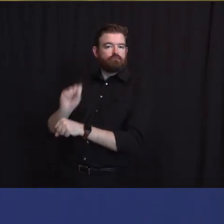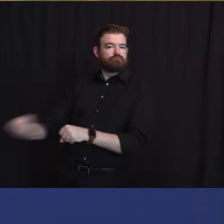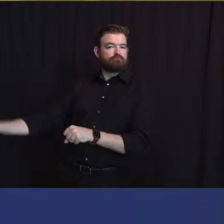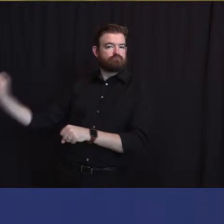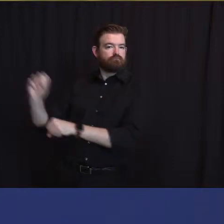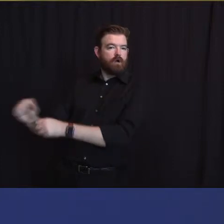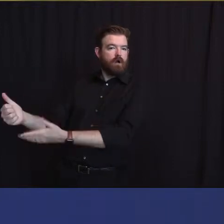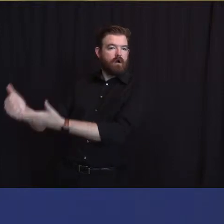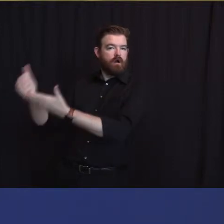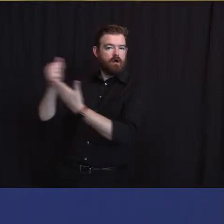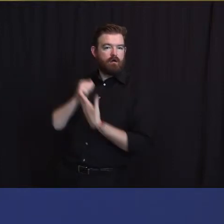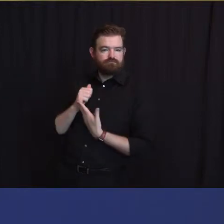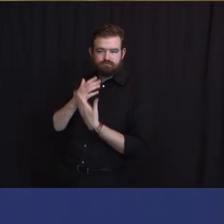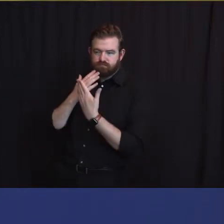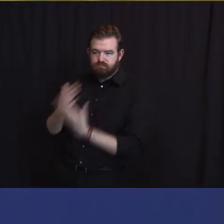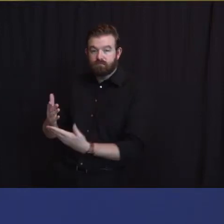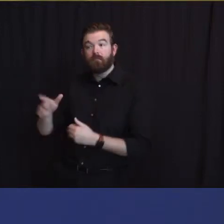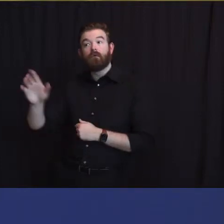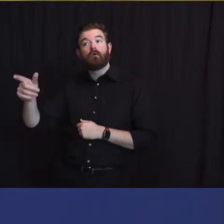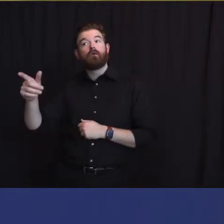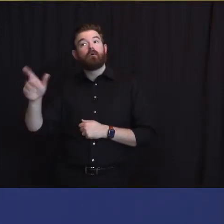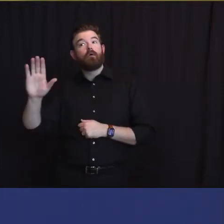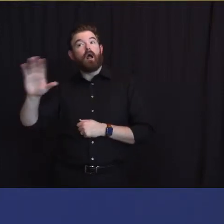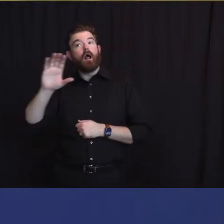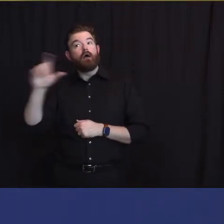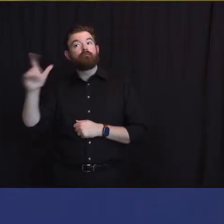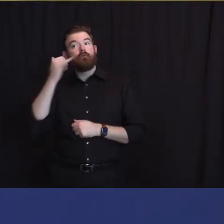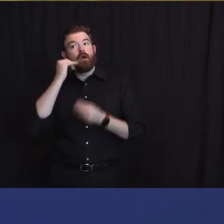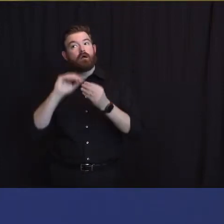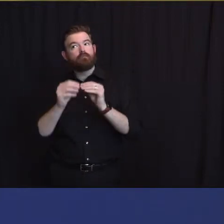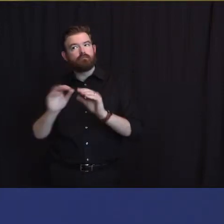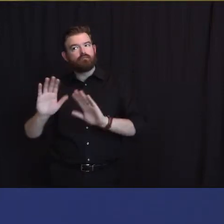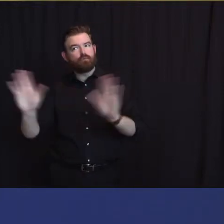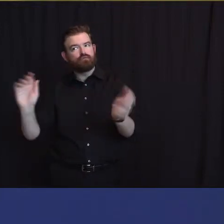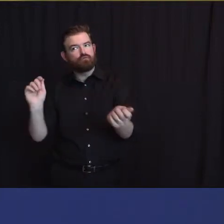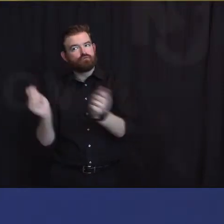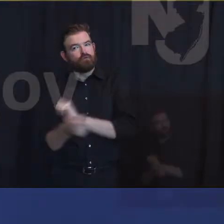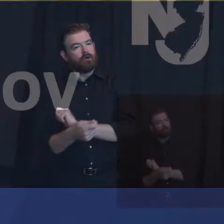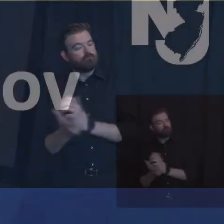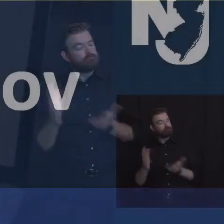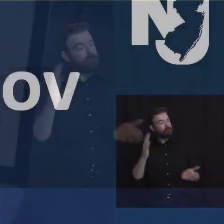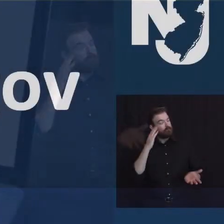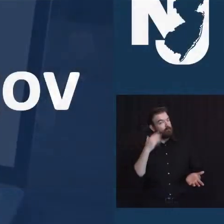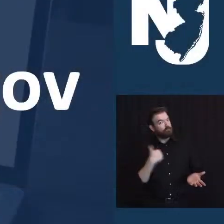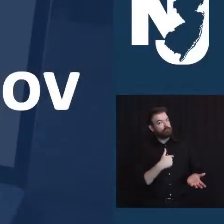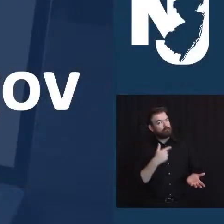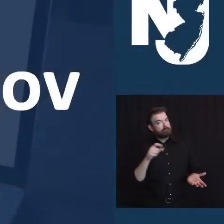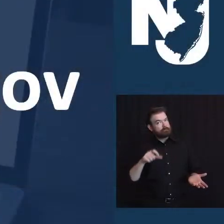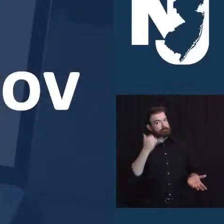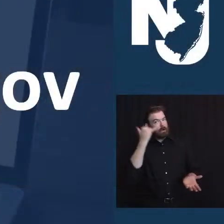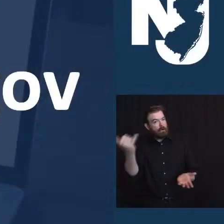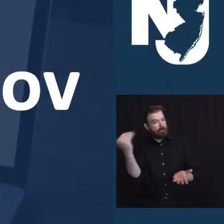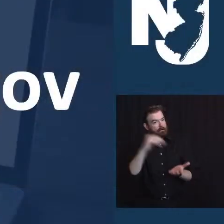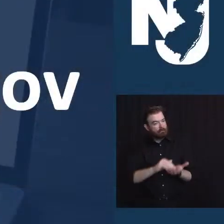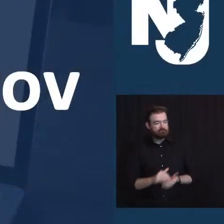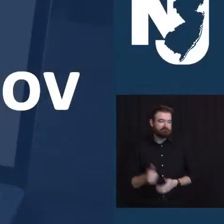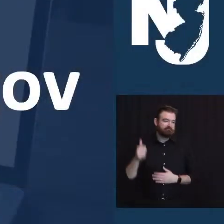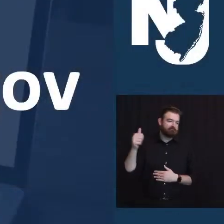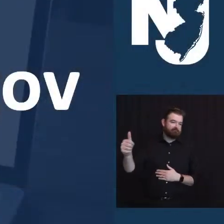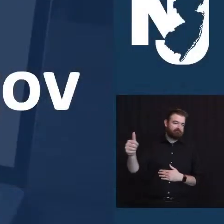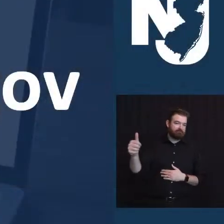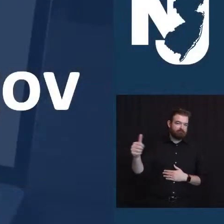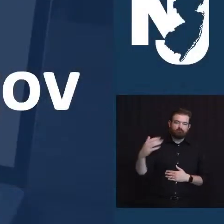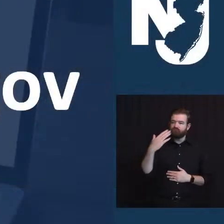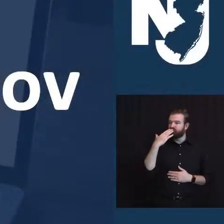just in case. I know Judy joins me in that as well. Eddie, thank you for everything.